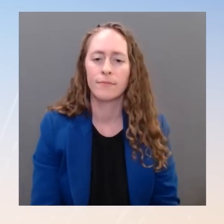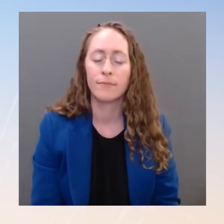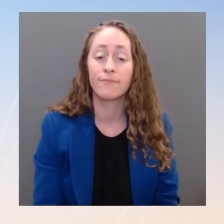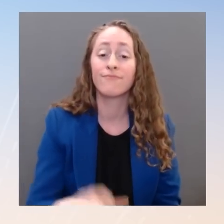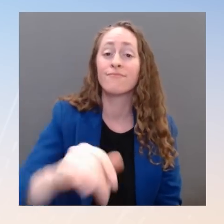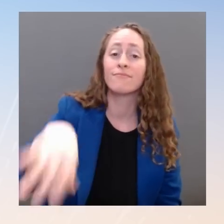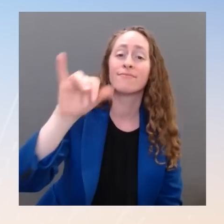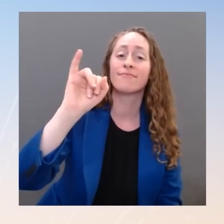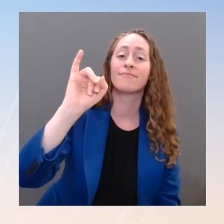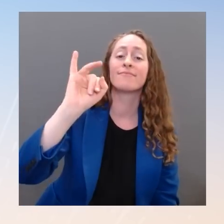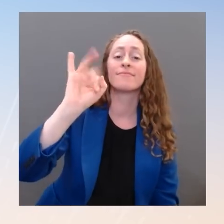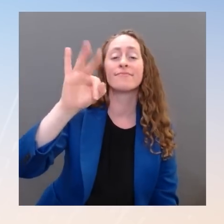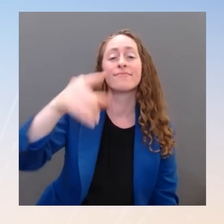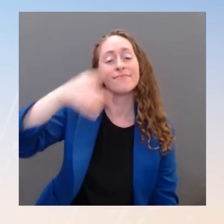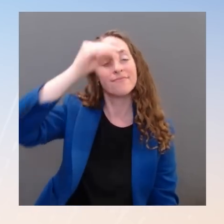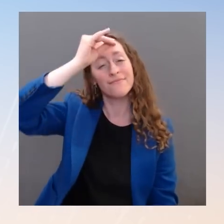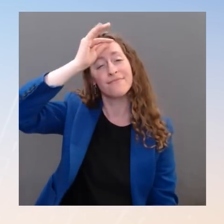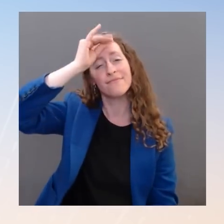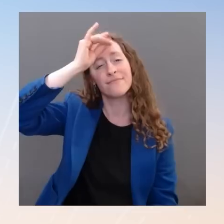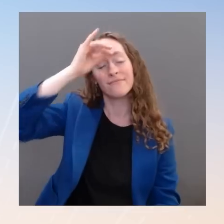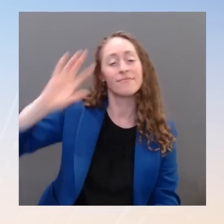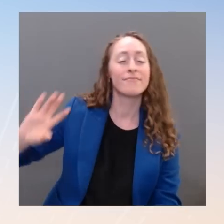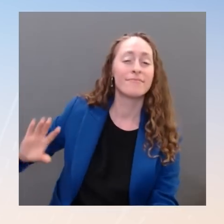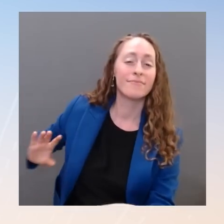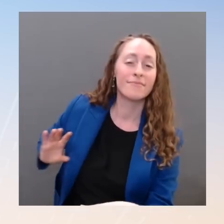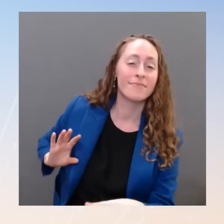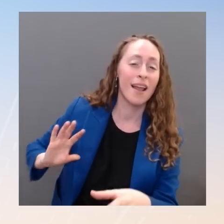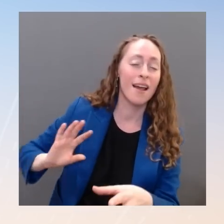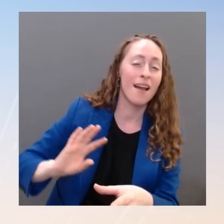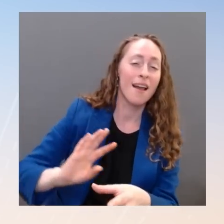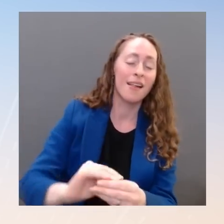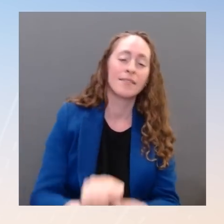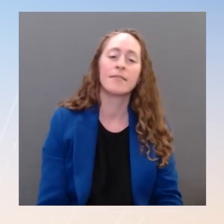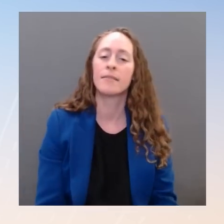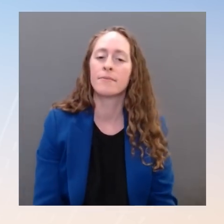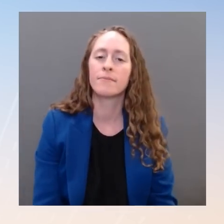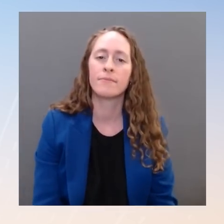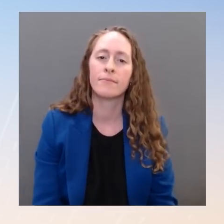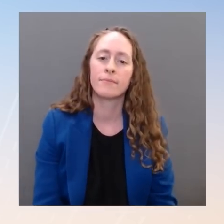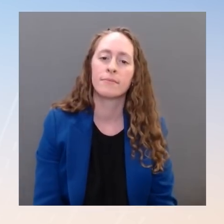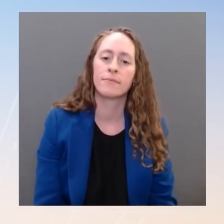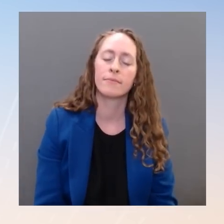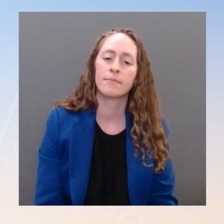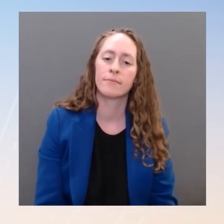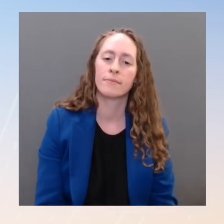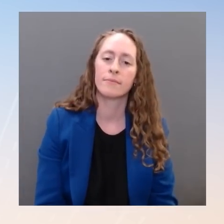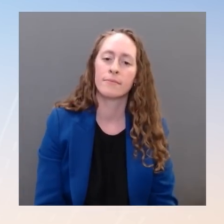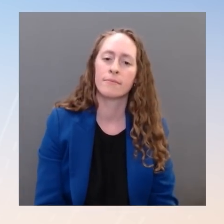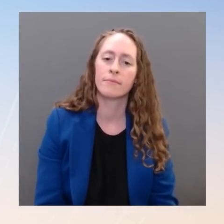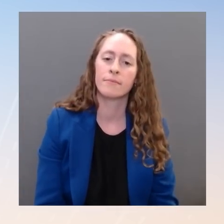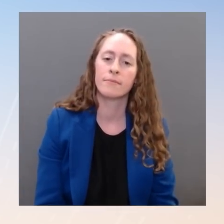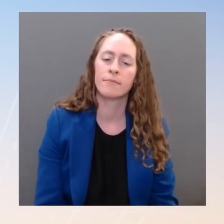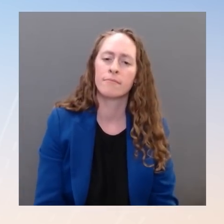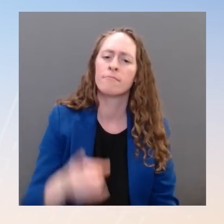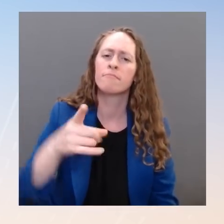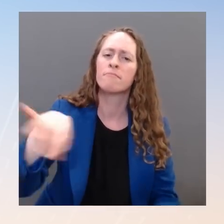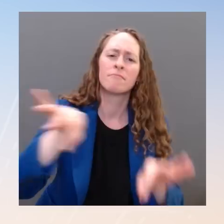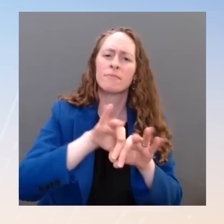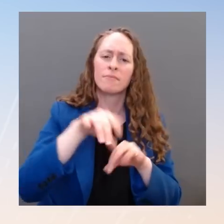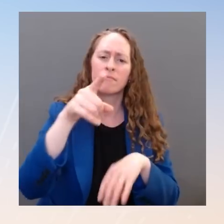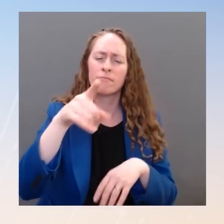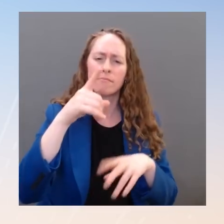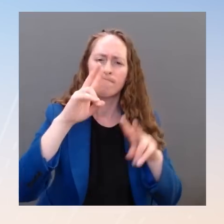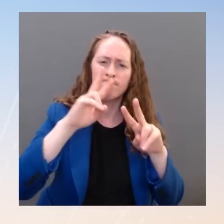of the economy and what they're monitoring closely from quarter to quarter as important indicators are consumer spending, business investment, residential